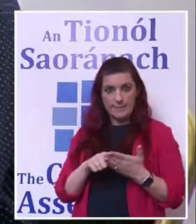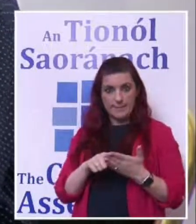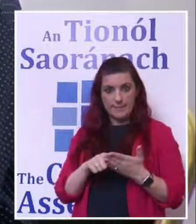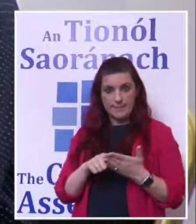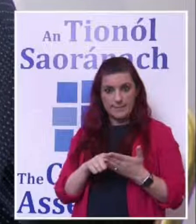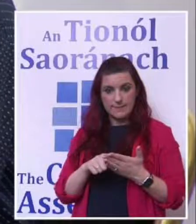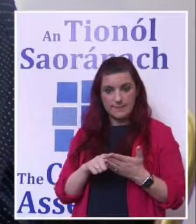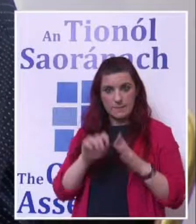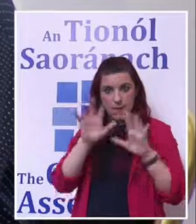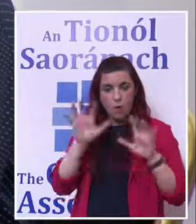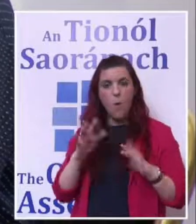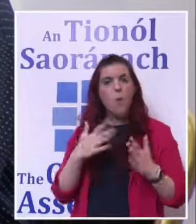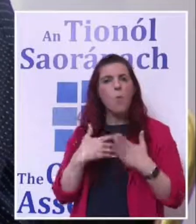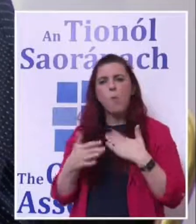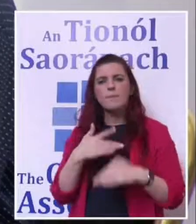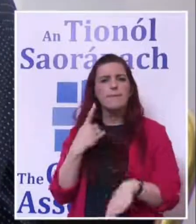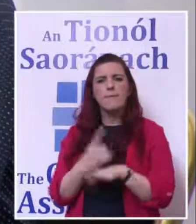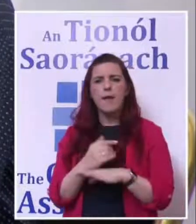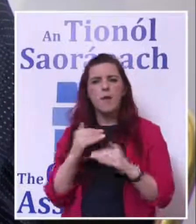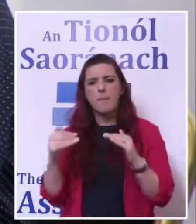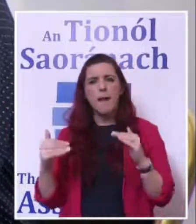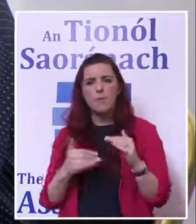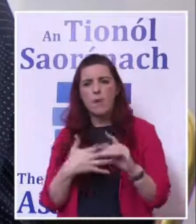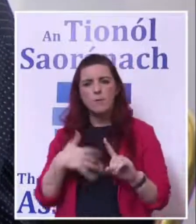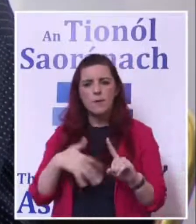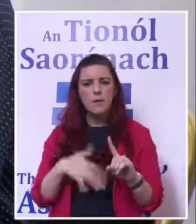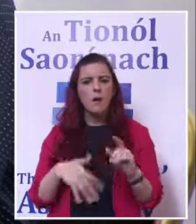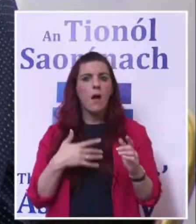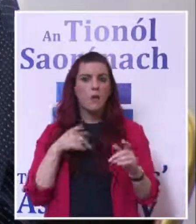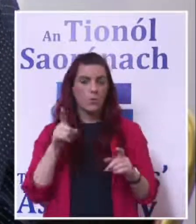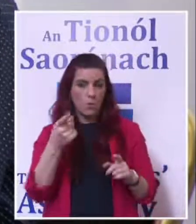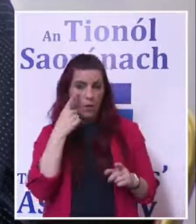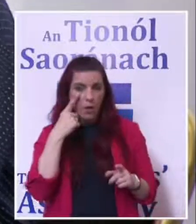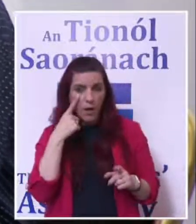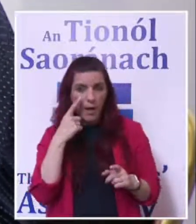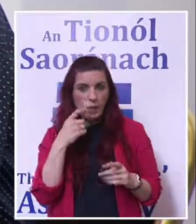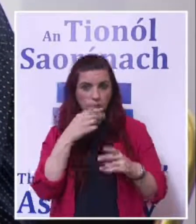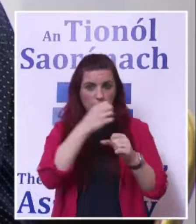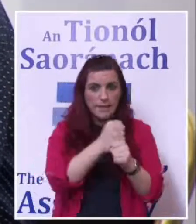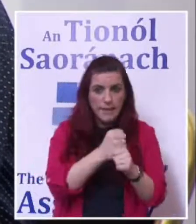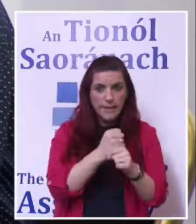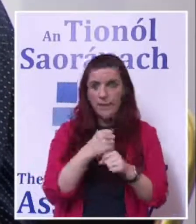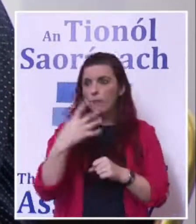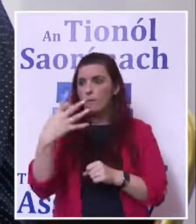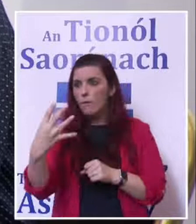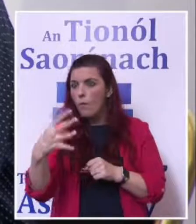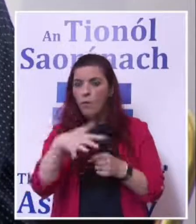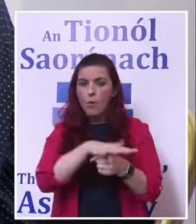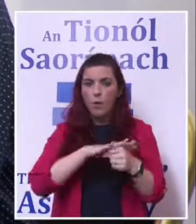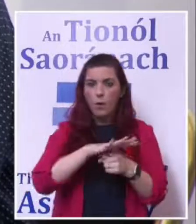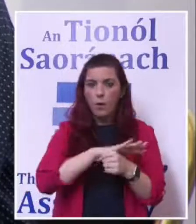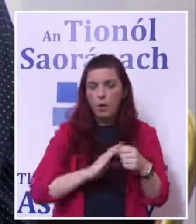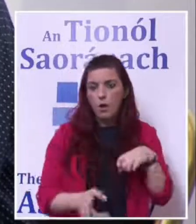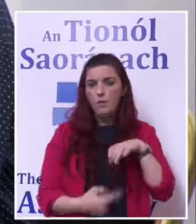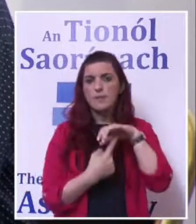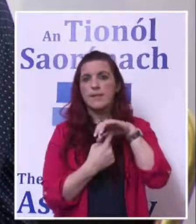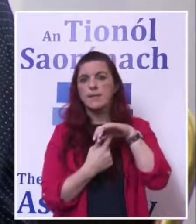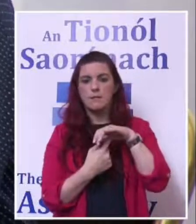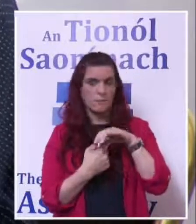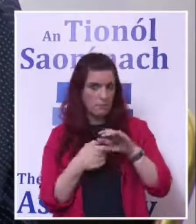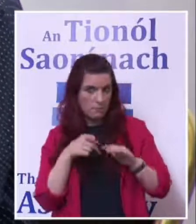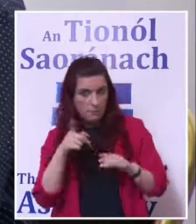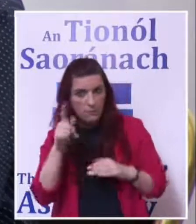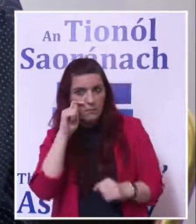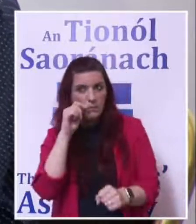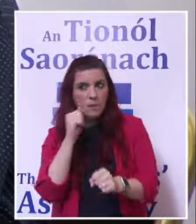what is underneath? Are you looking at retaining the 4 local authorities? Are you looking